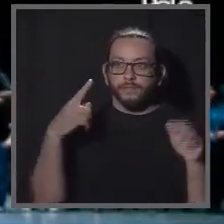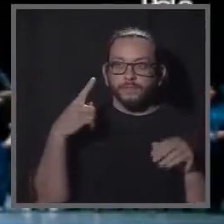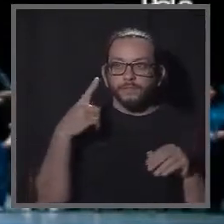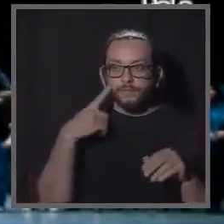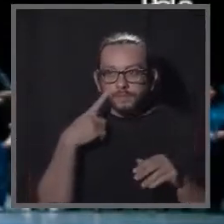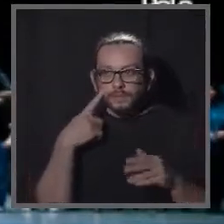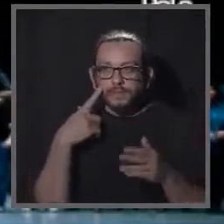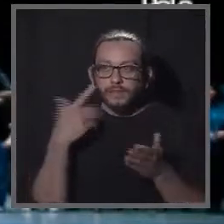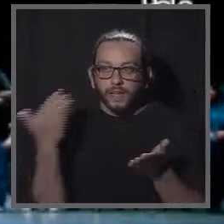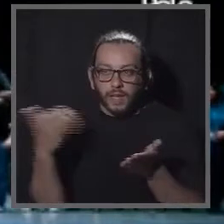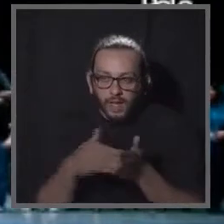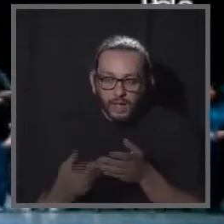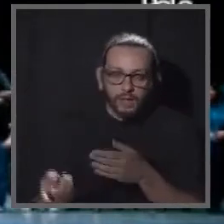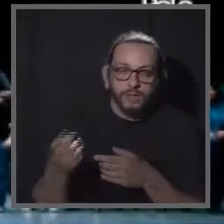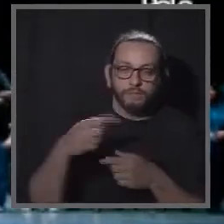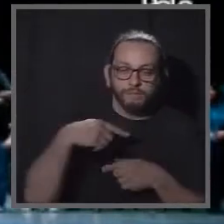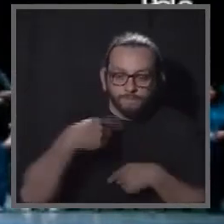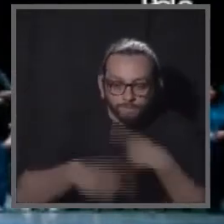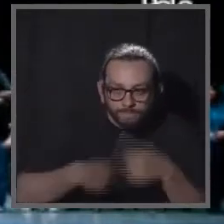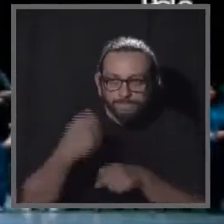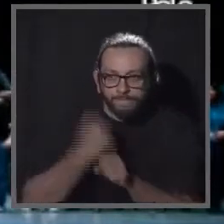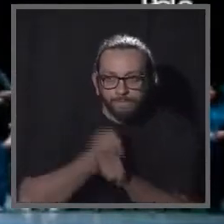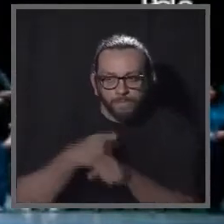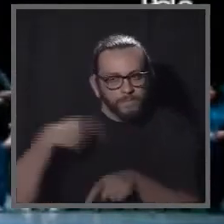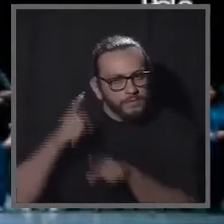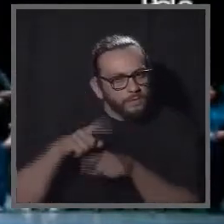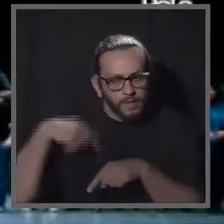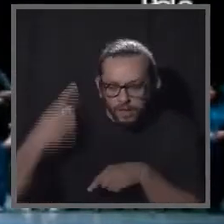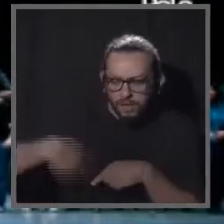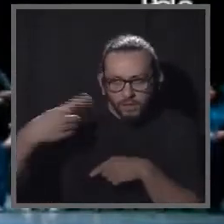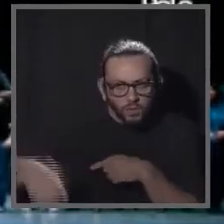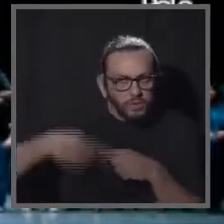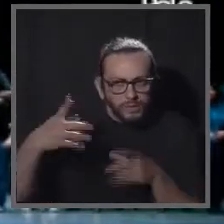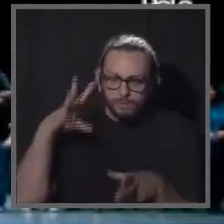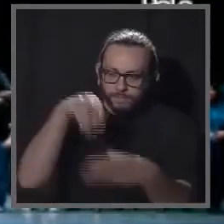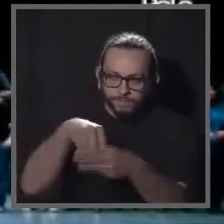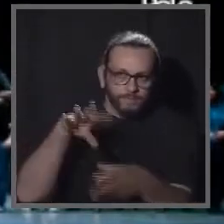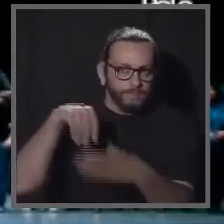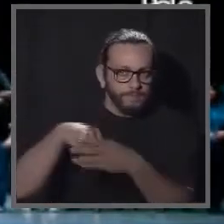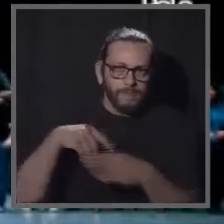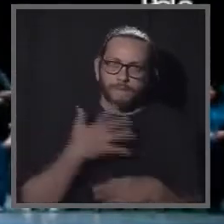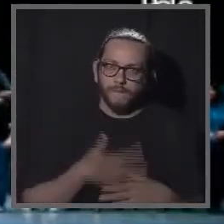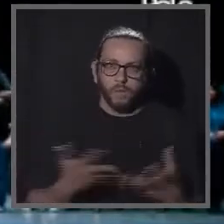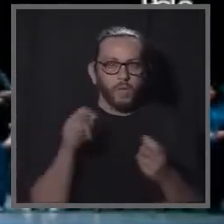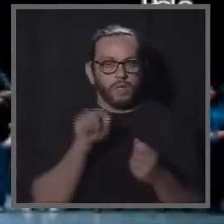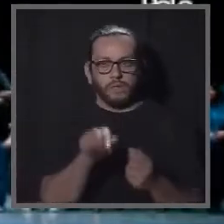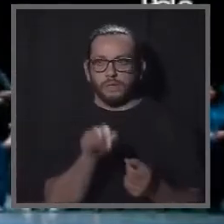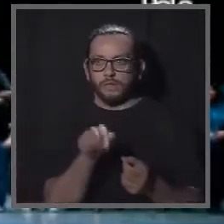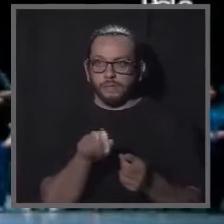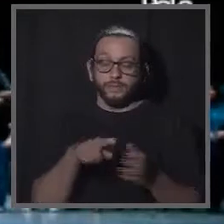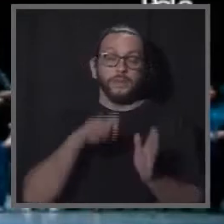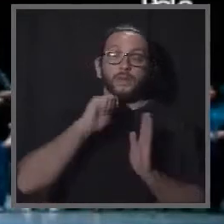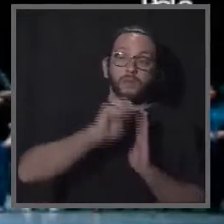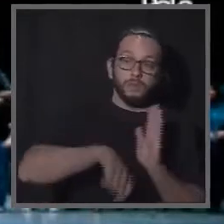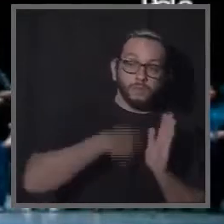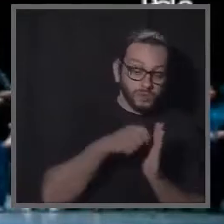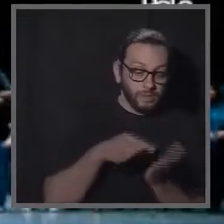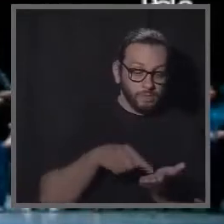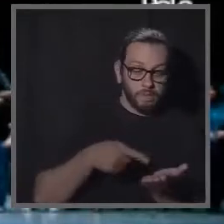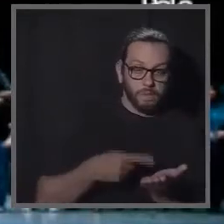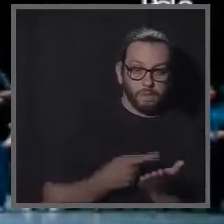to reactivate this in the daily life of this project. This project is